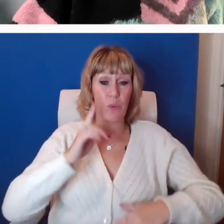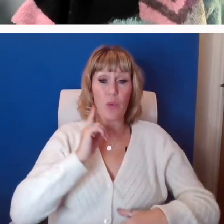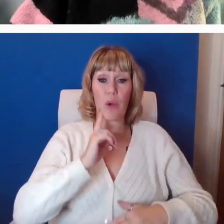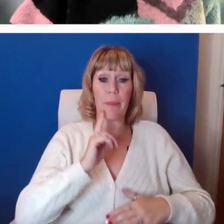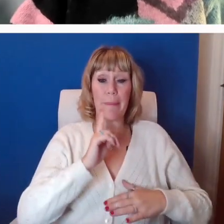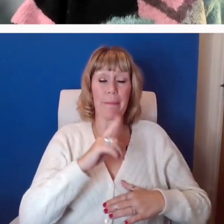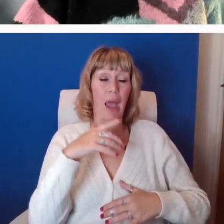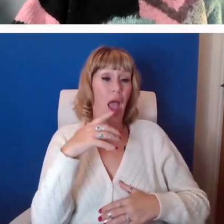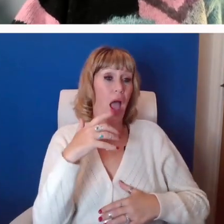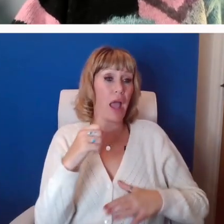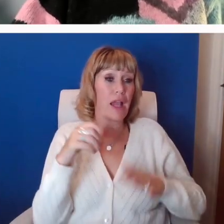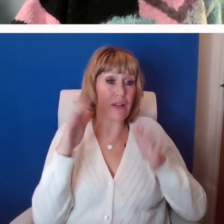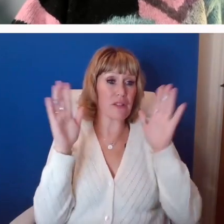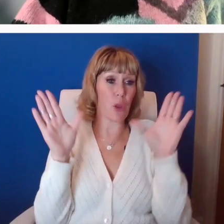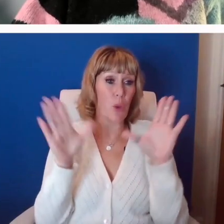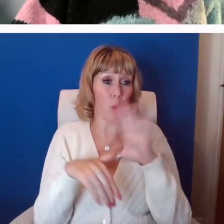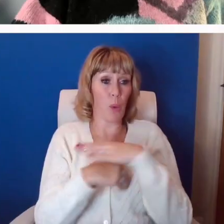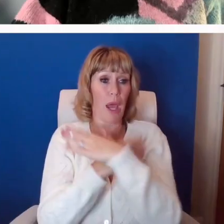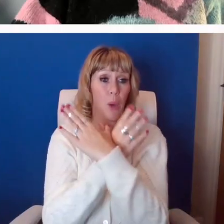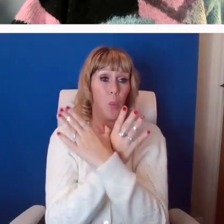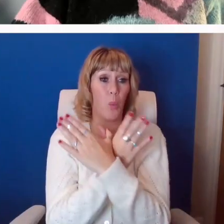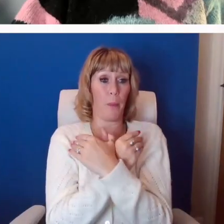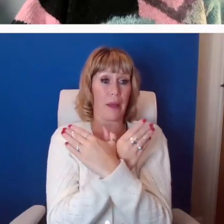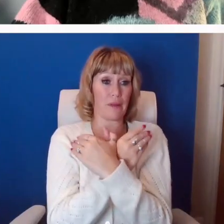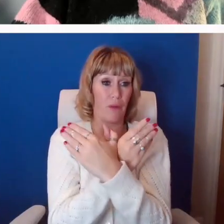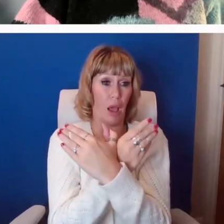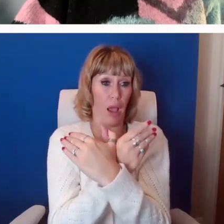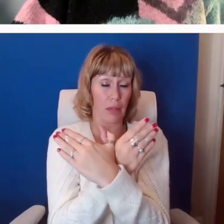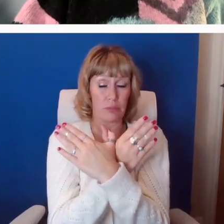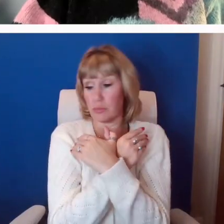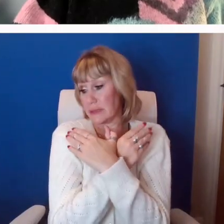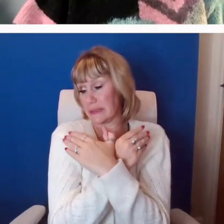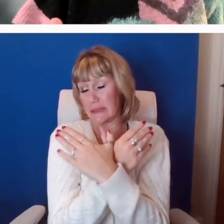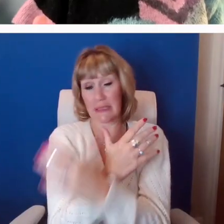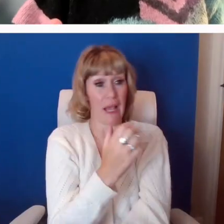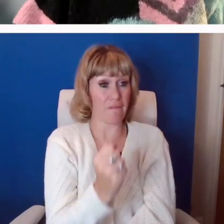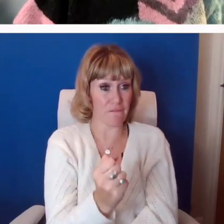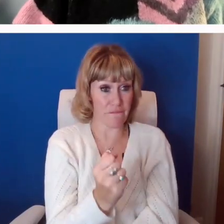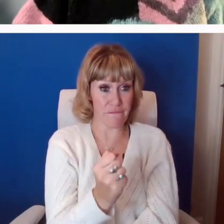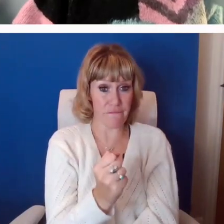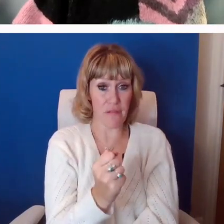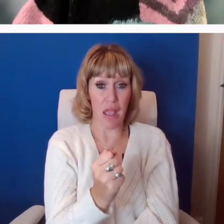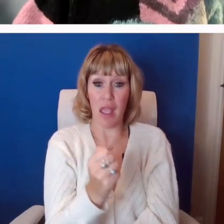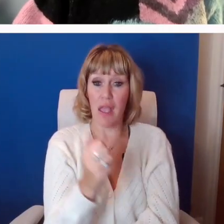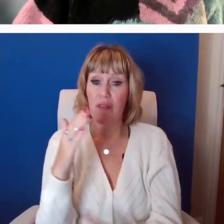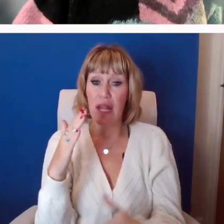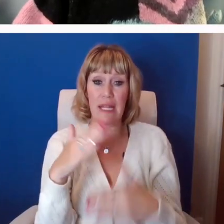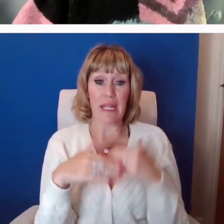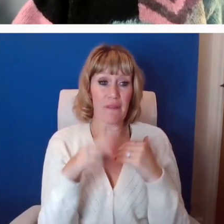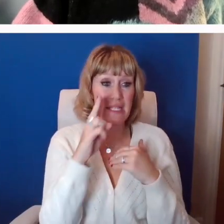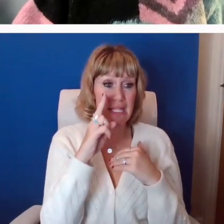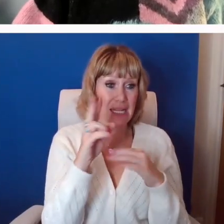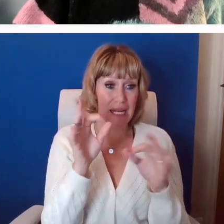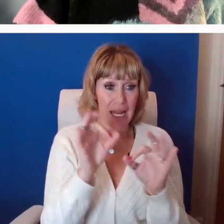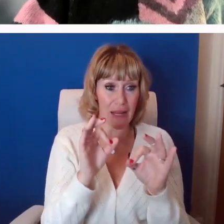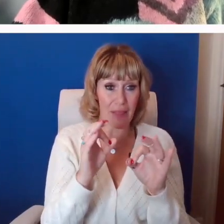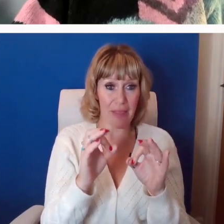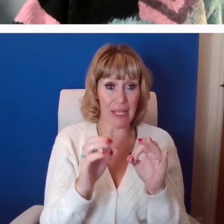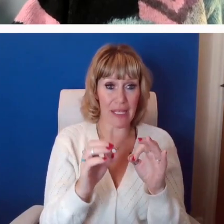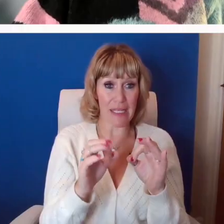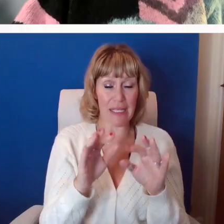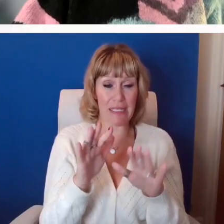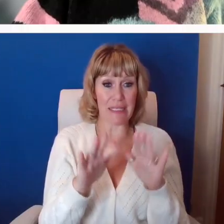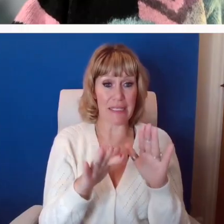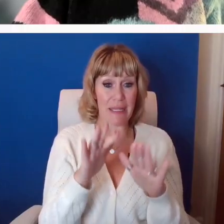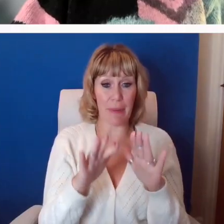butterfly. Um, yeah, I just think I've never come across anything like it before. Forgive me, Liberty,